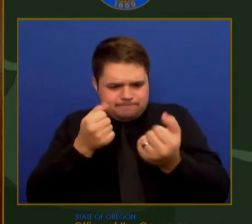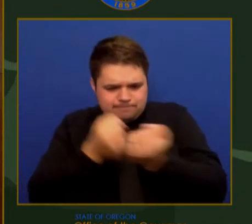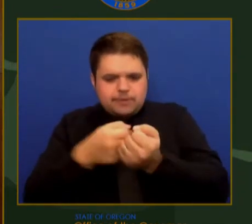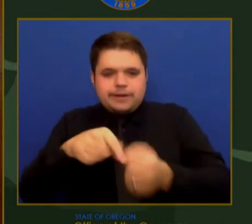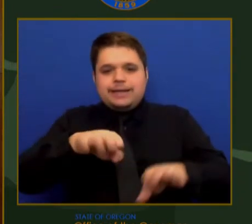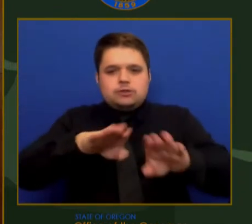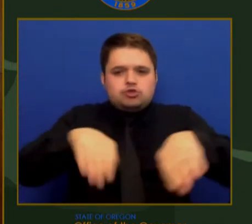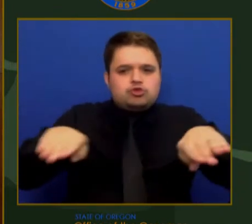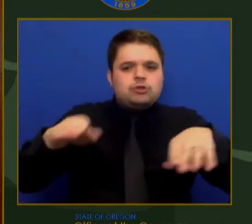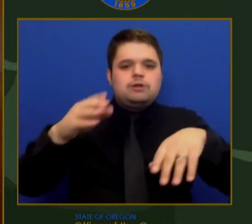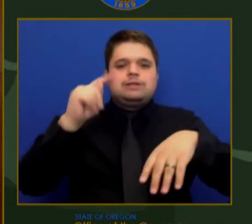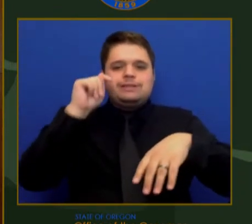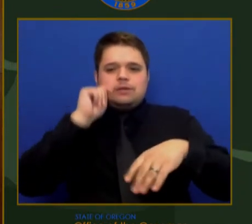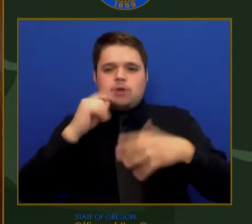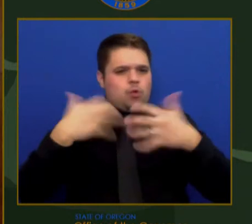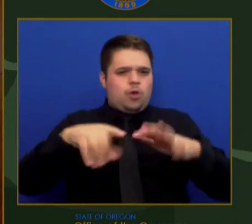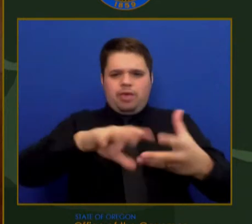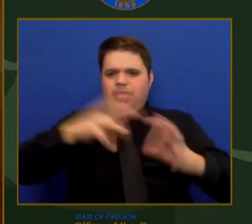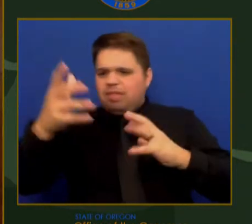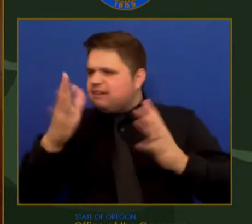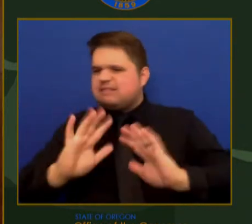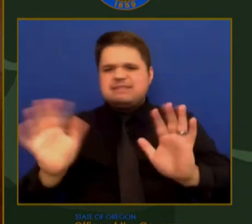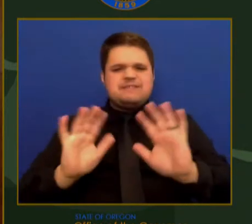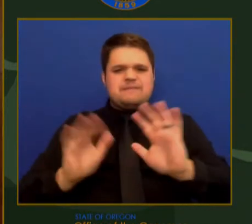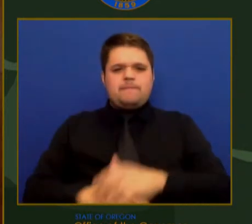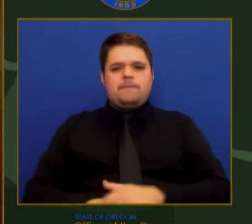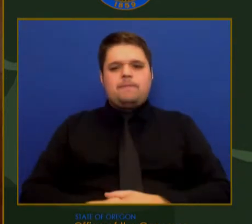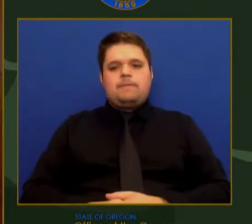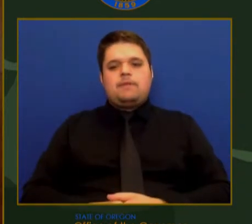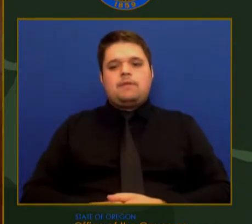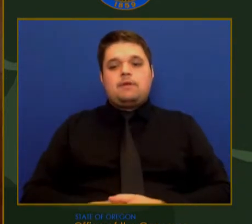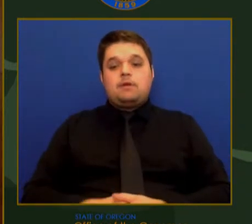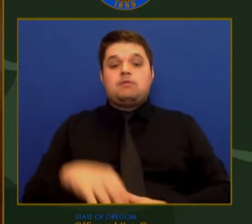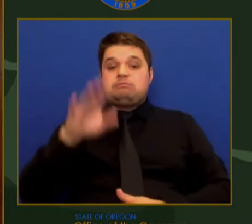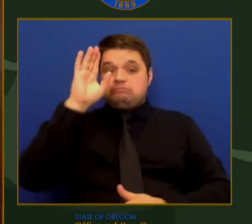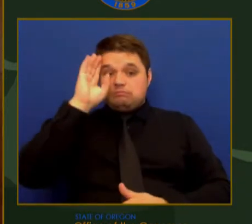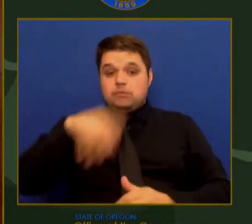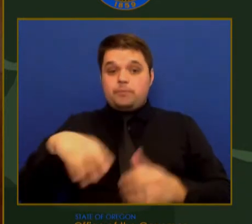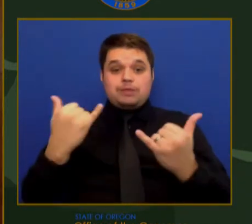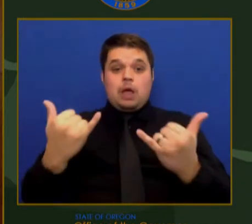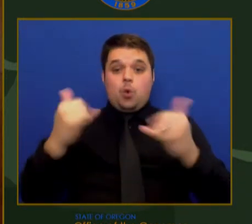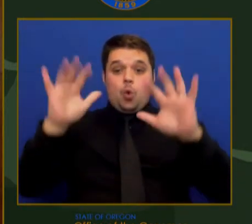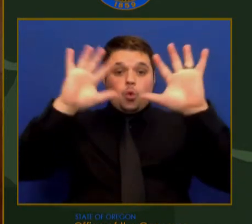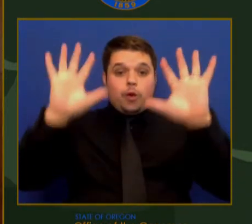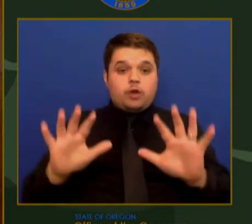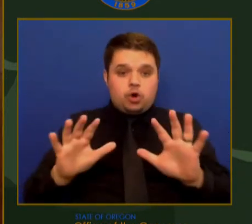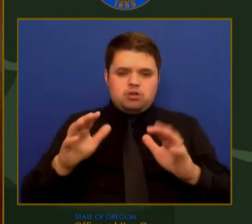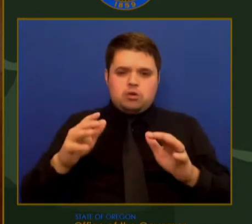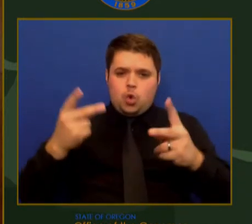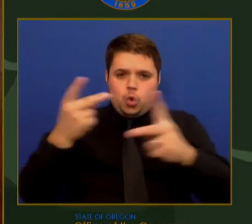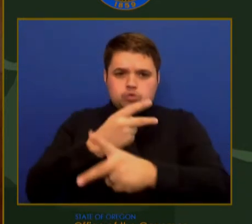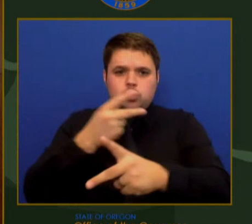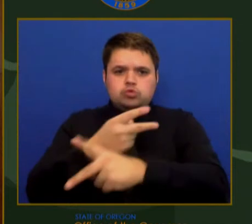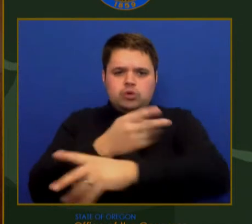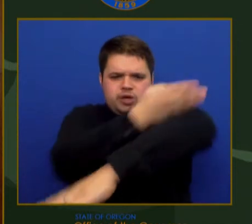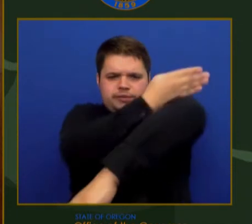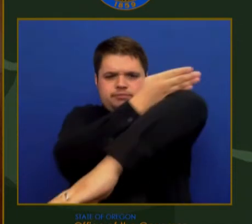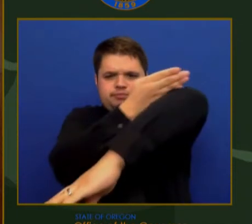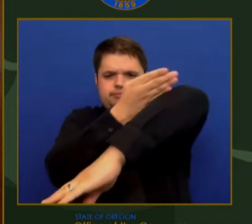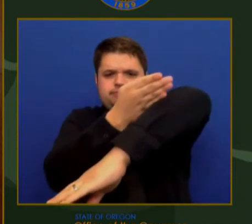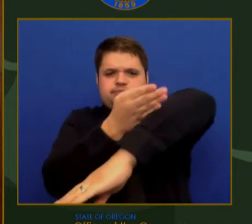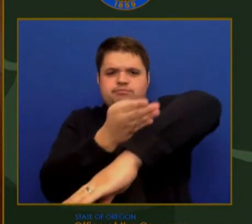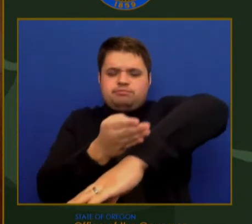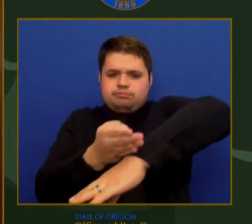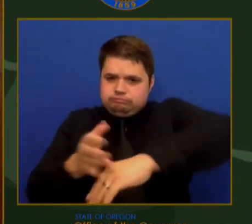Every year I've been governor, we have seen more extreme weather than the last. We've experienced unprecedented